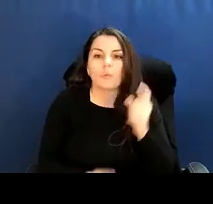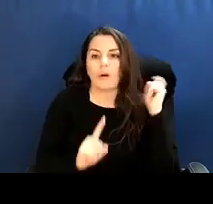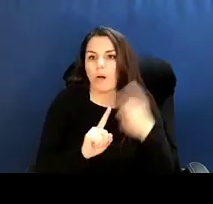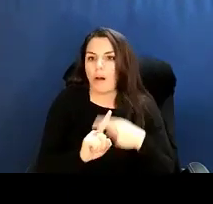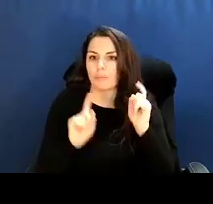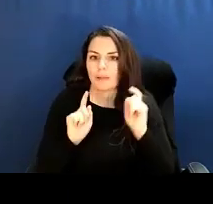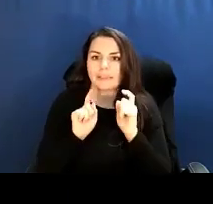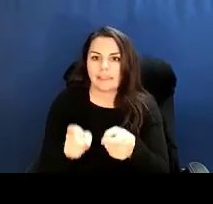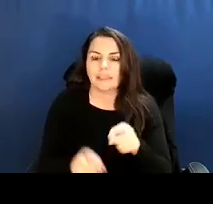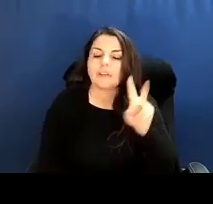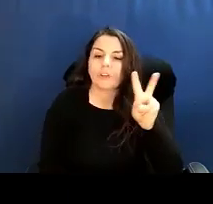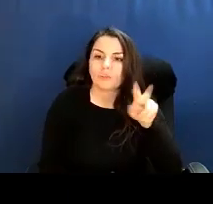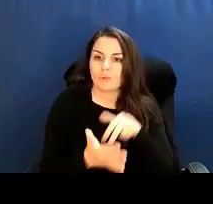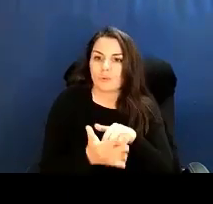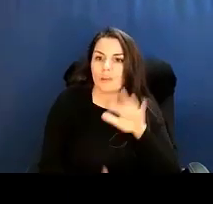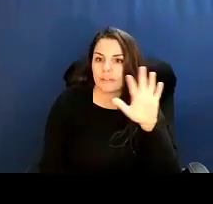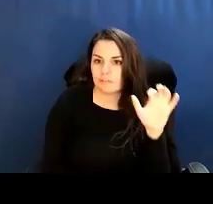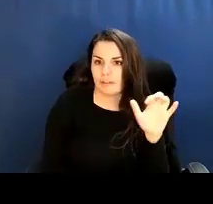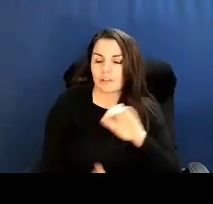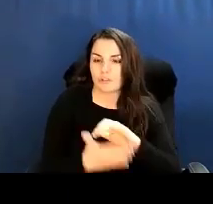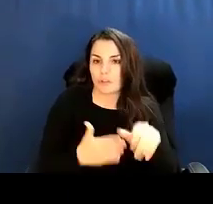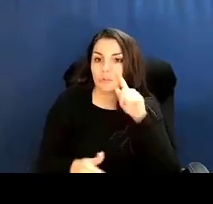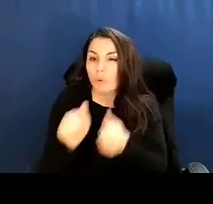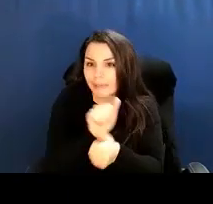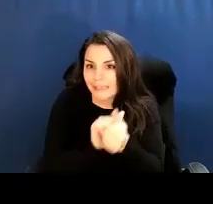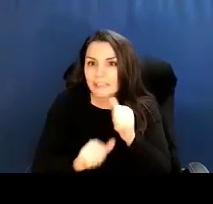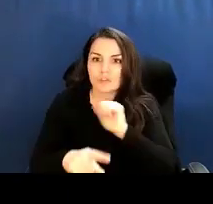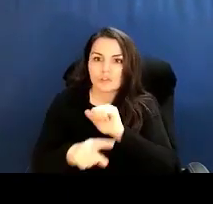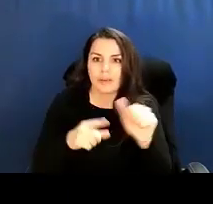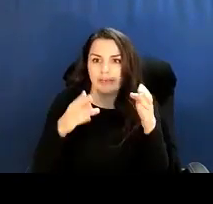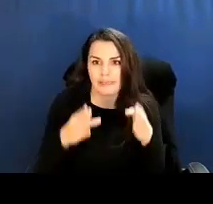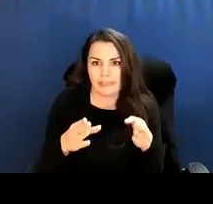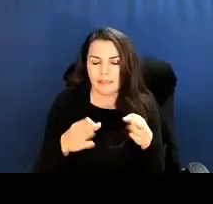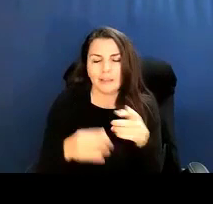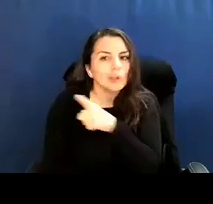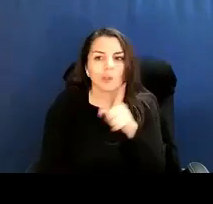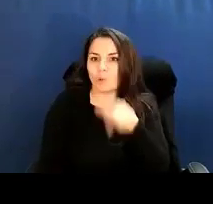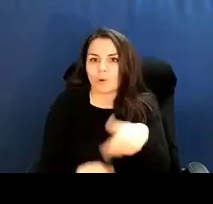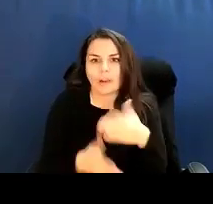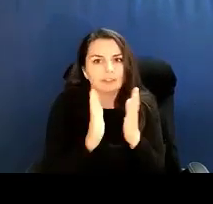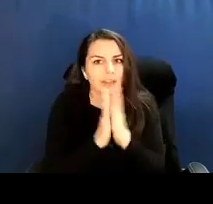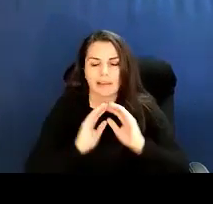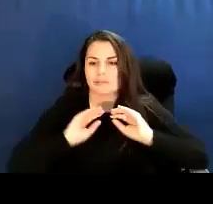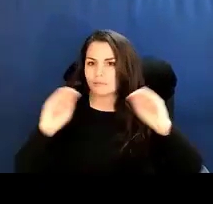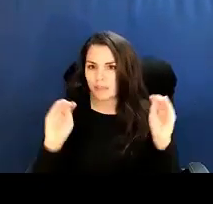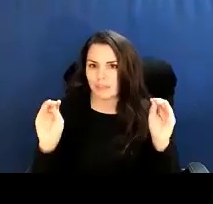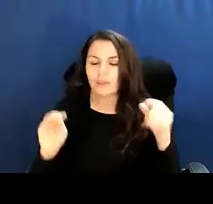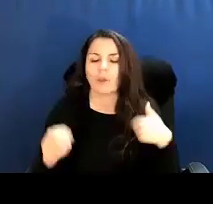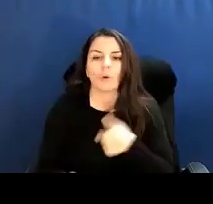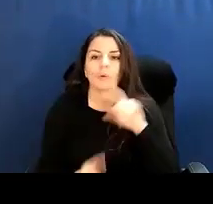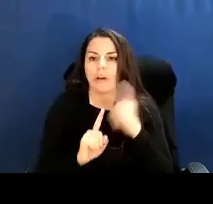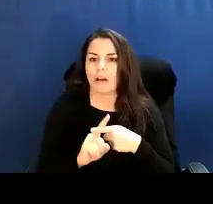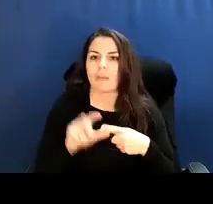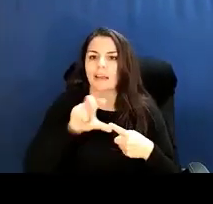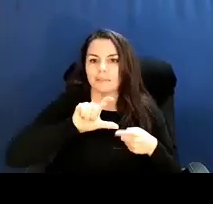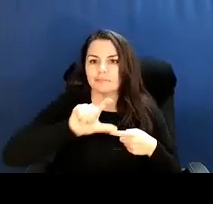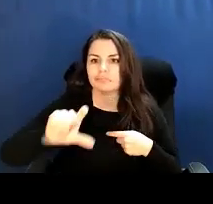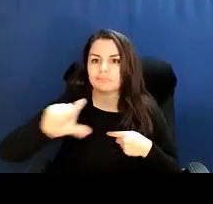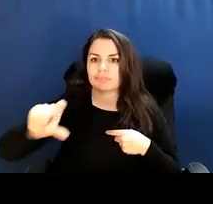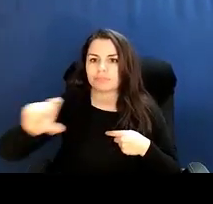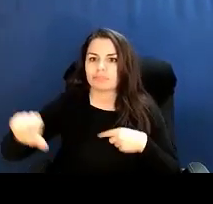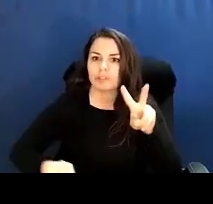we'll offer you $2,500 per budget period for childcare provided by a licensed